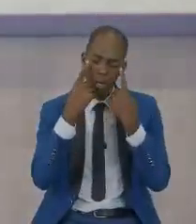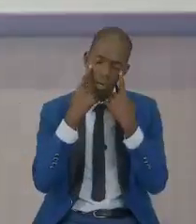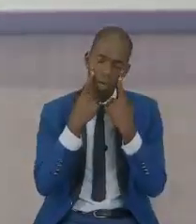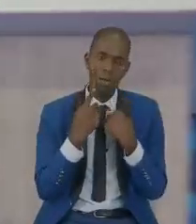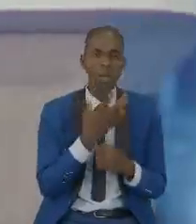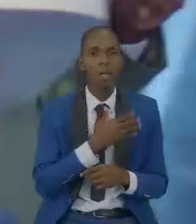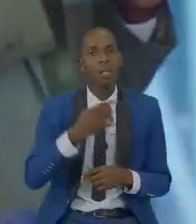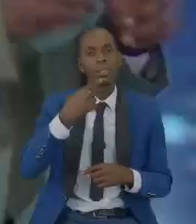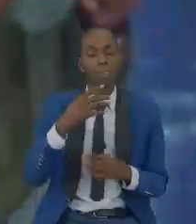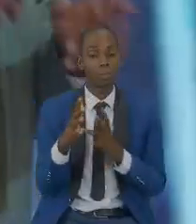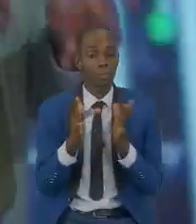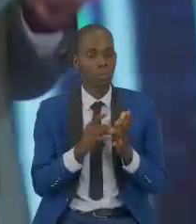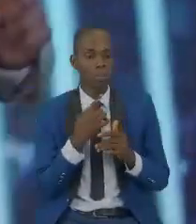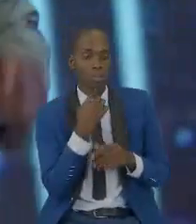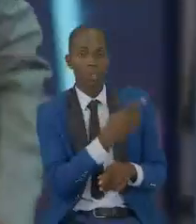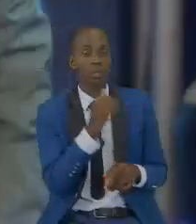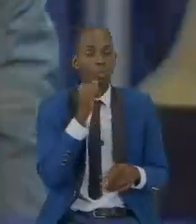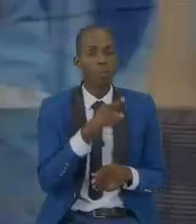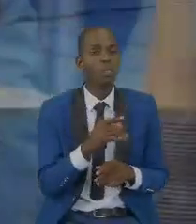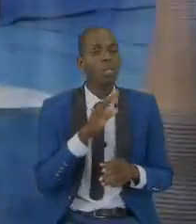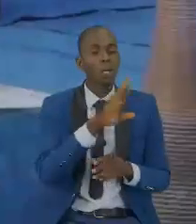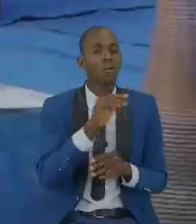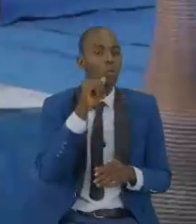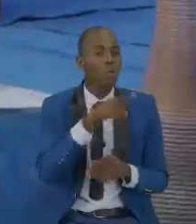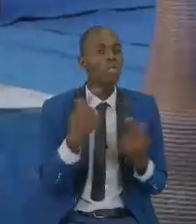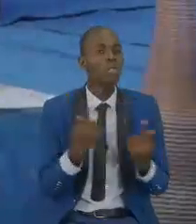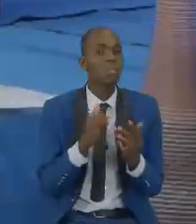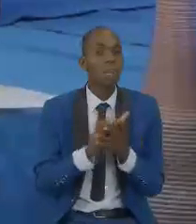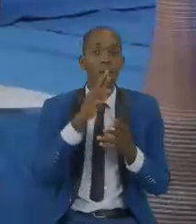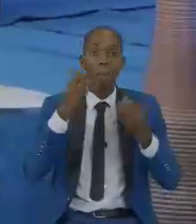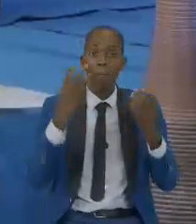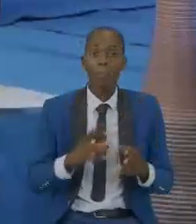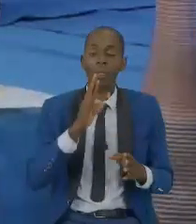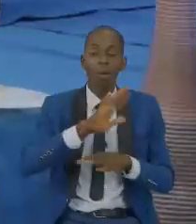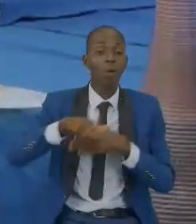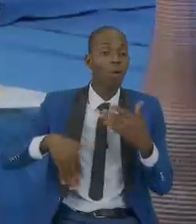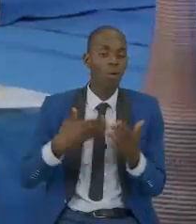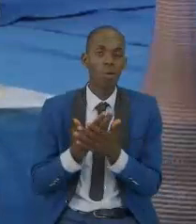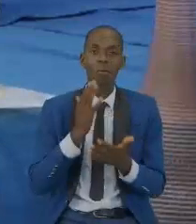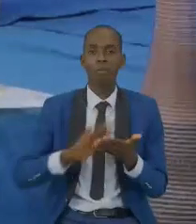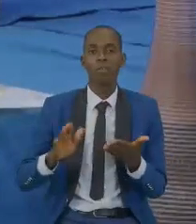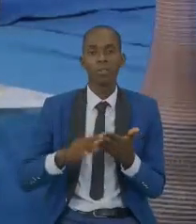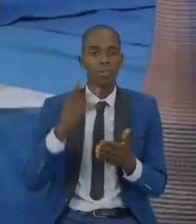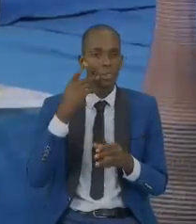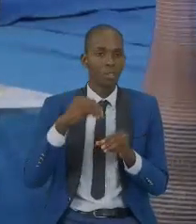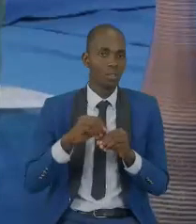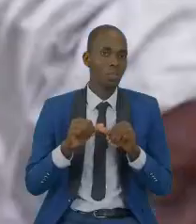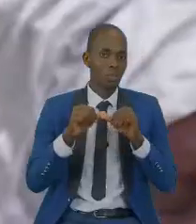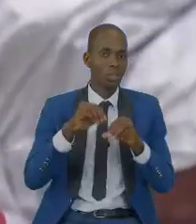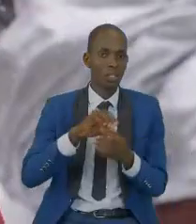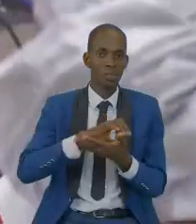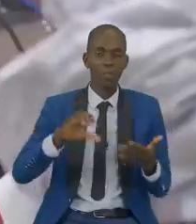said, her sins, which are many, are all forgiven. Look at verse 50. In verse